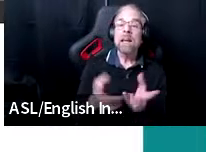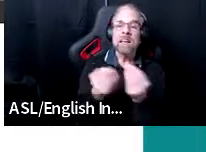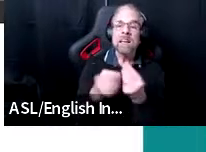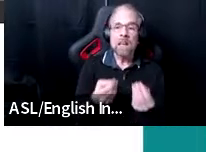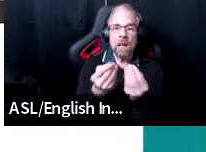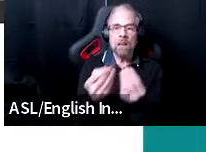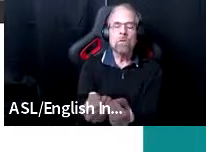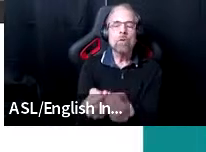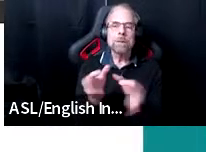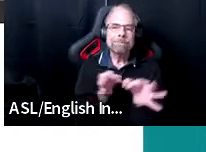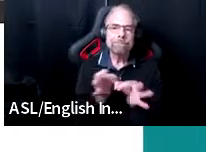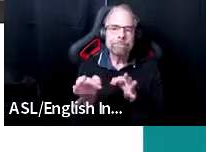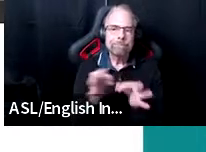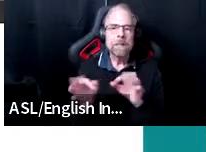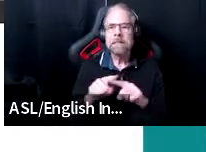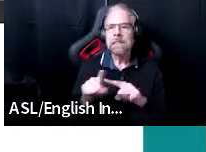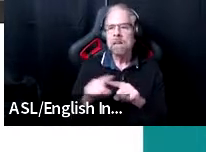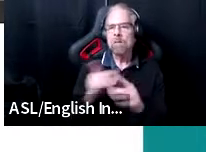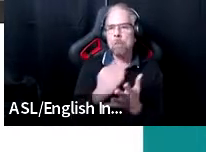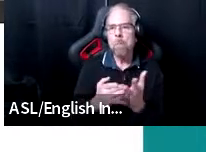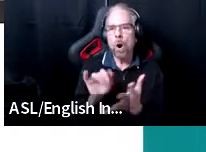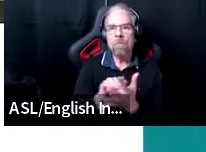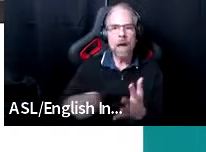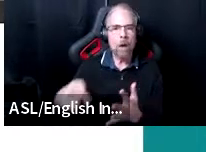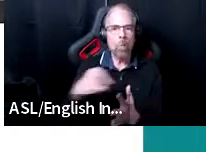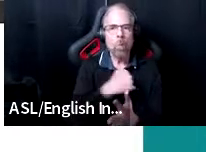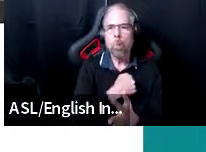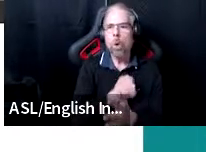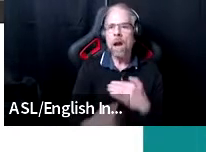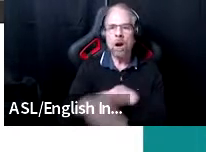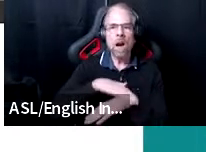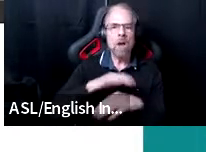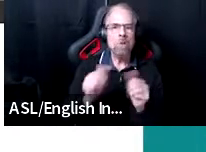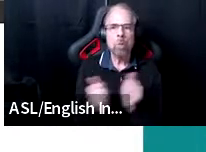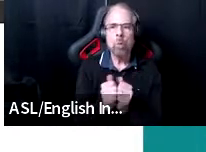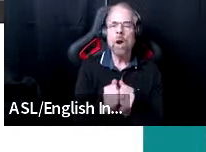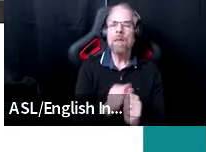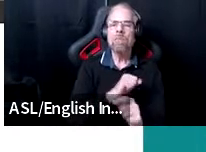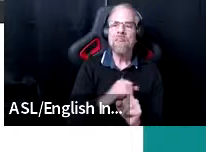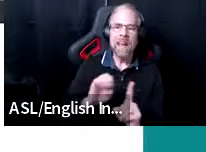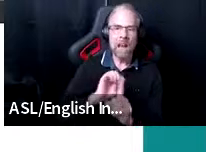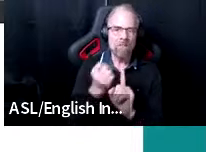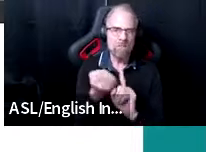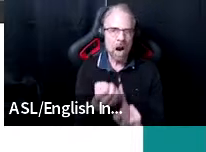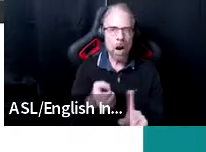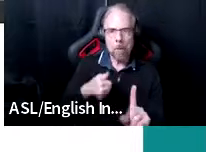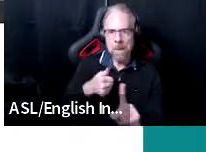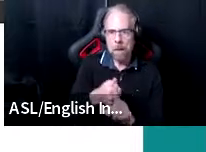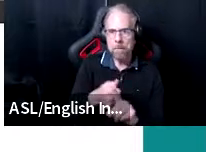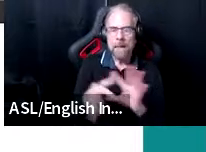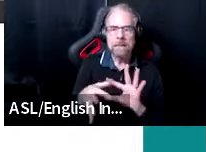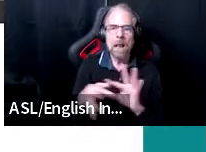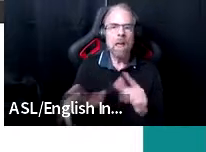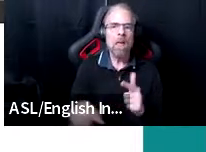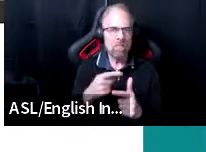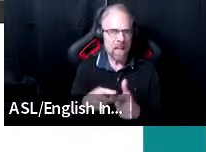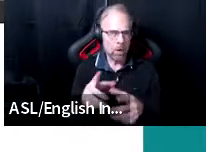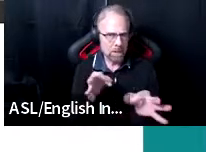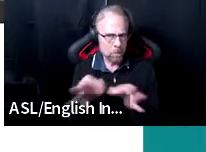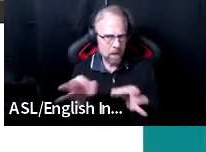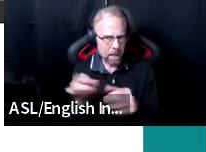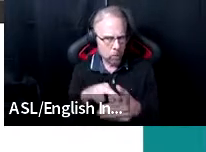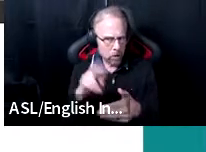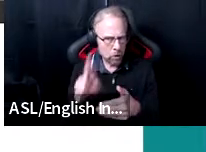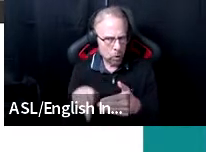that we're covering within the environmental impact statement, and get you primed to go through the findings that are going to follow there. So to start